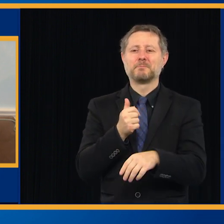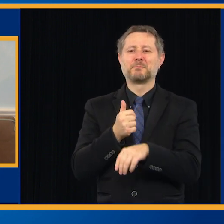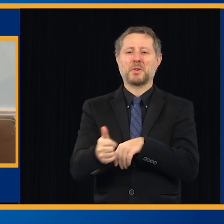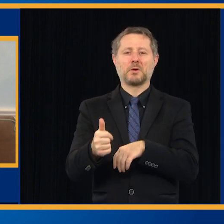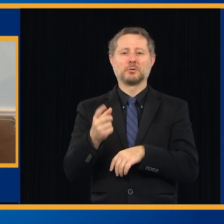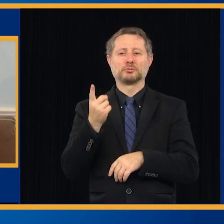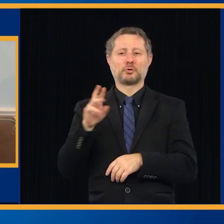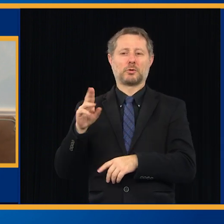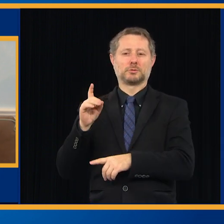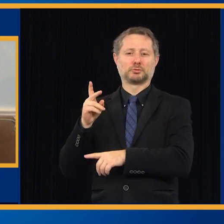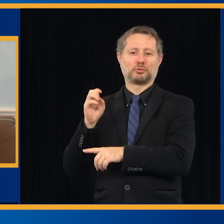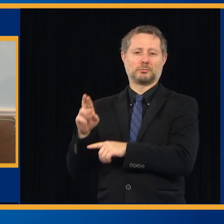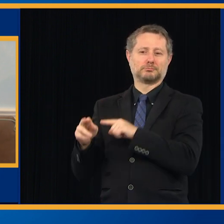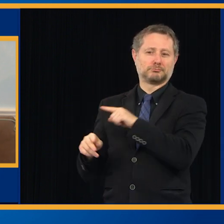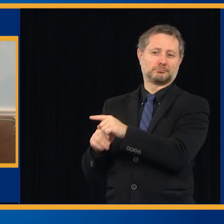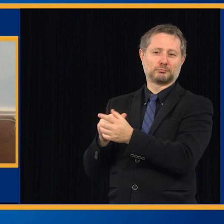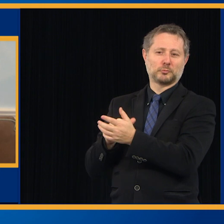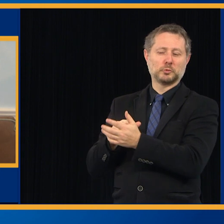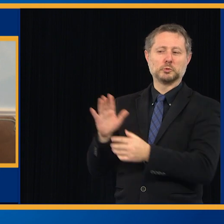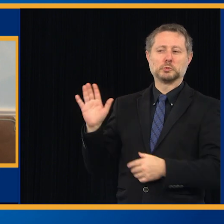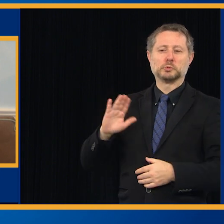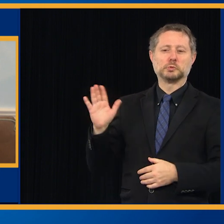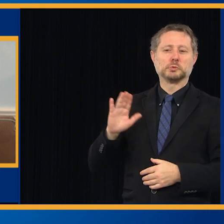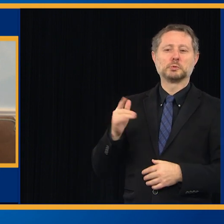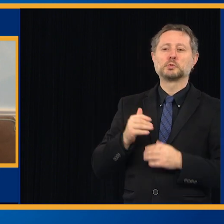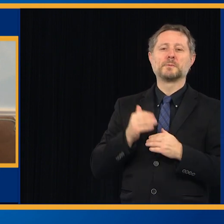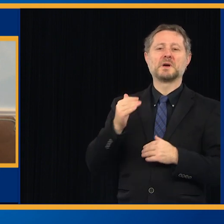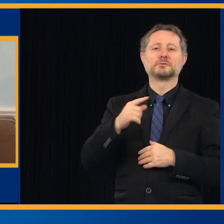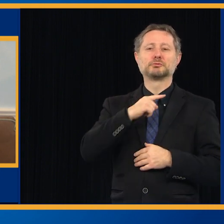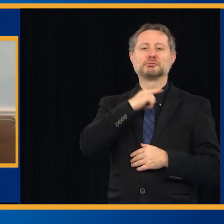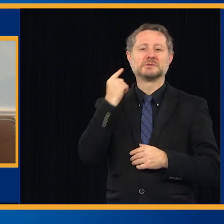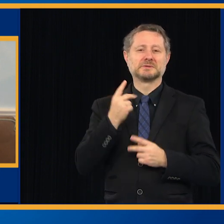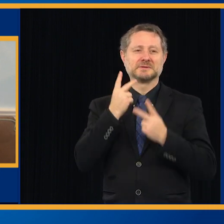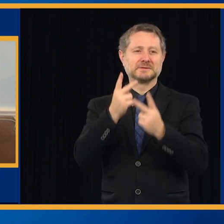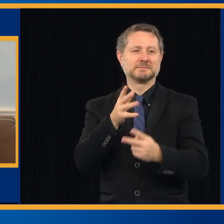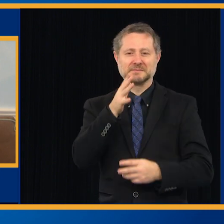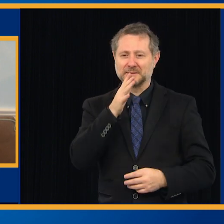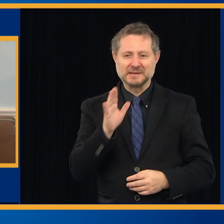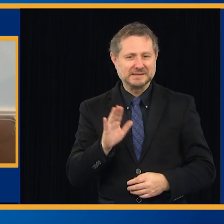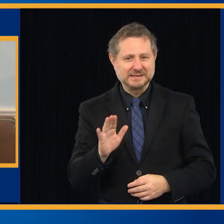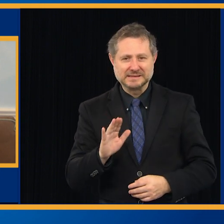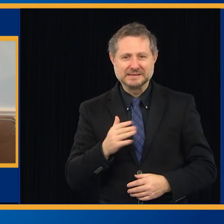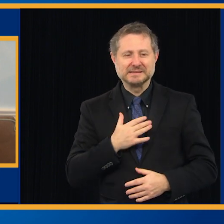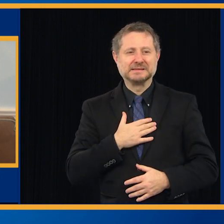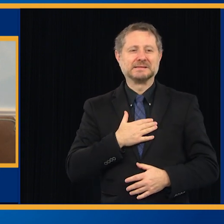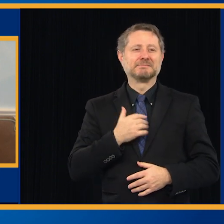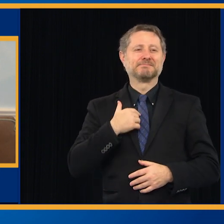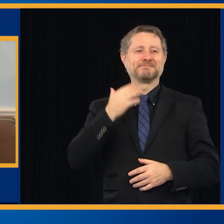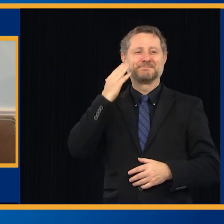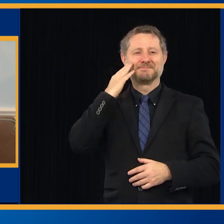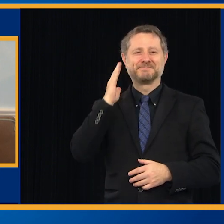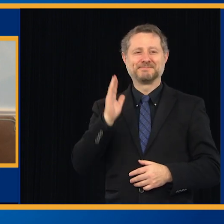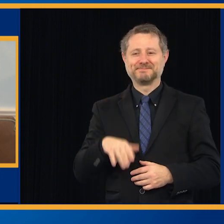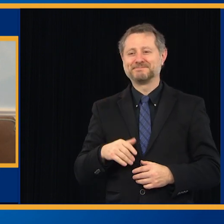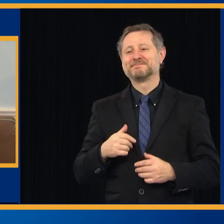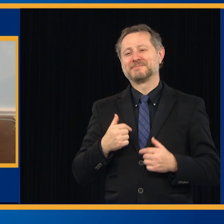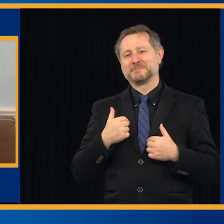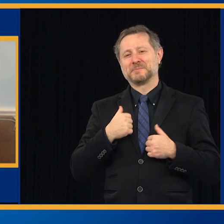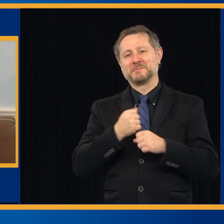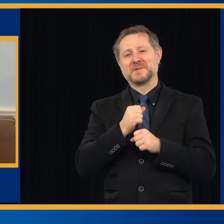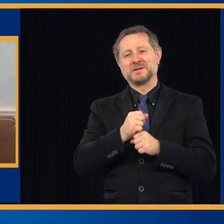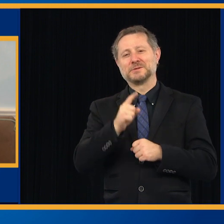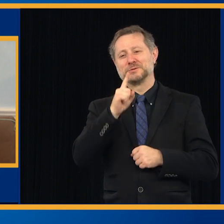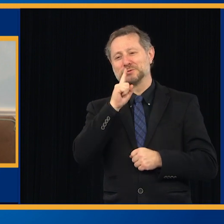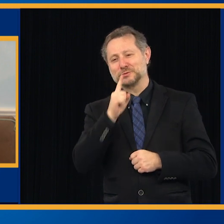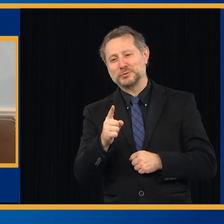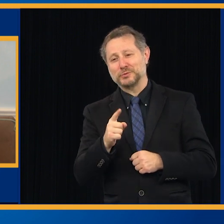health commissioner says it would be risky for me to see my mother because I want to make sure that I don't